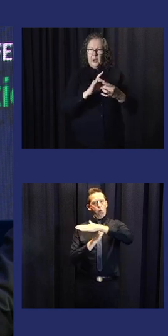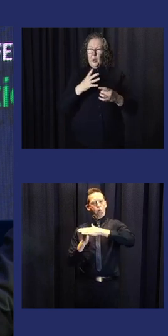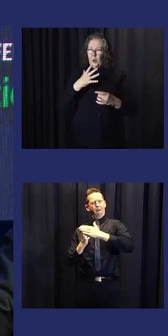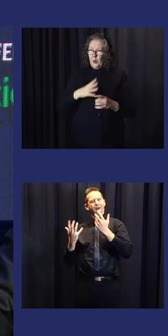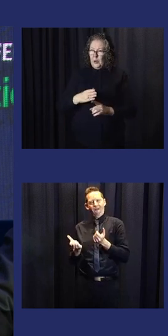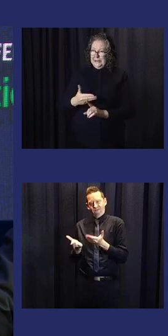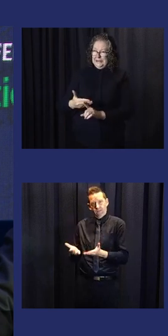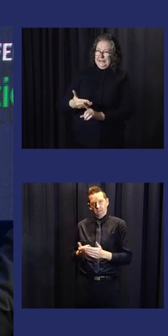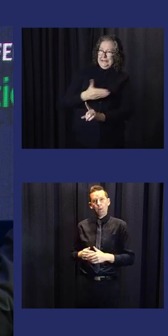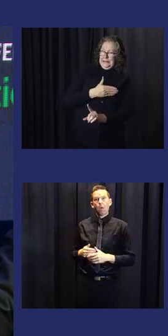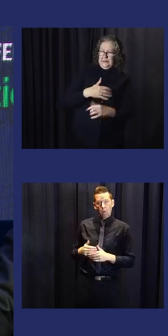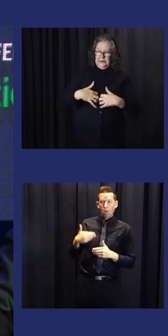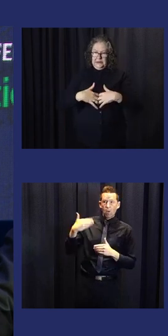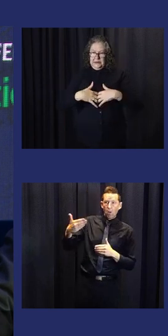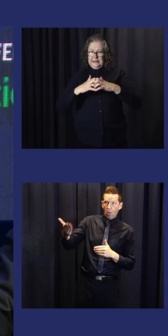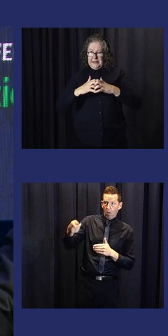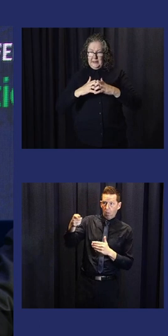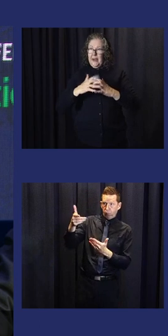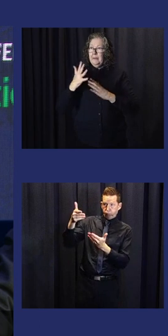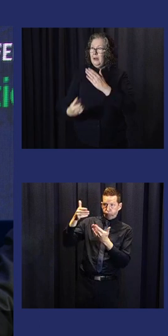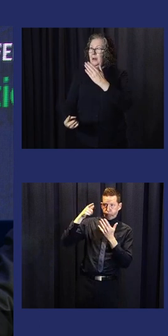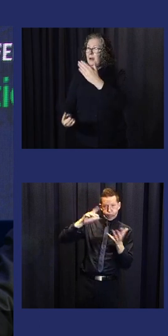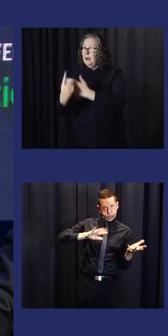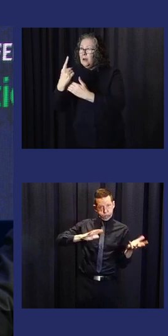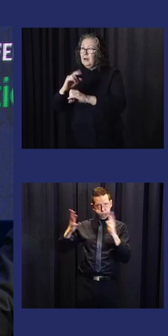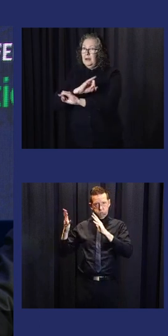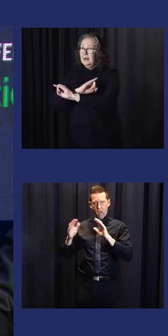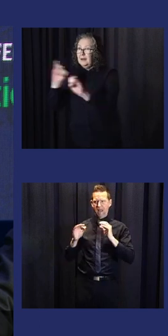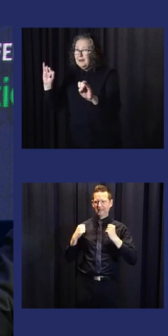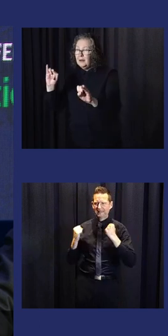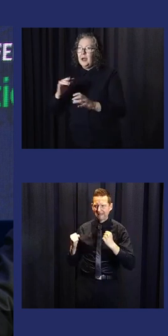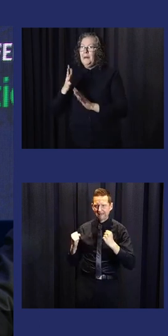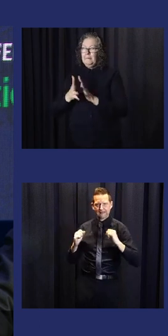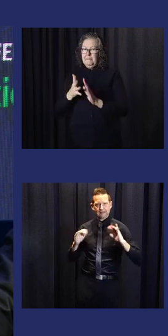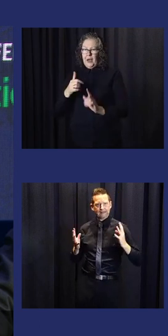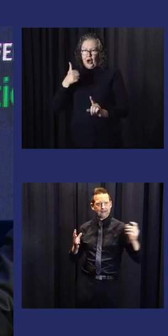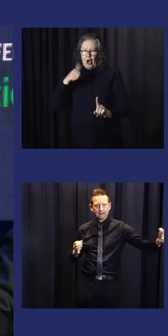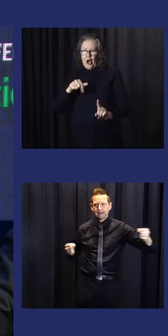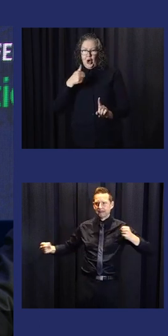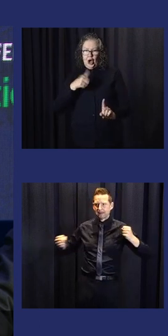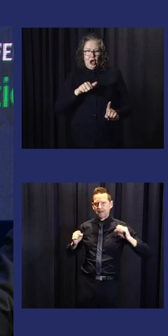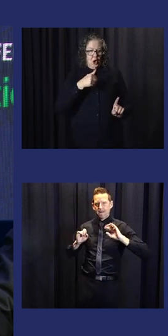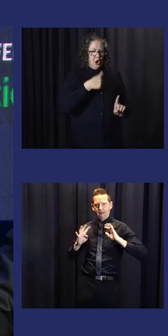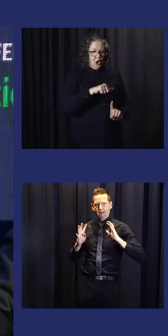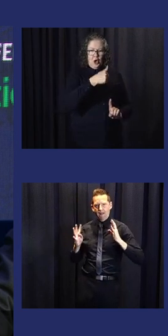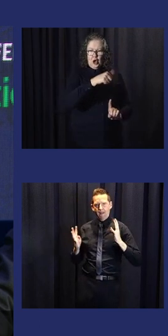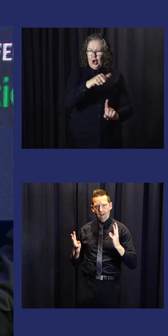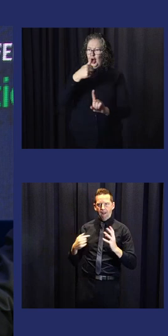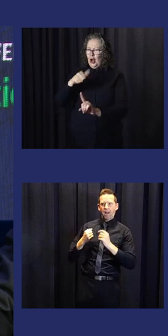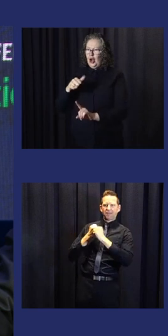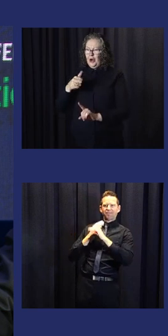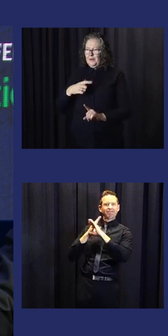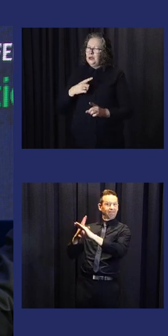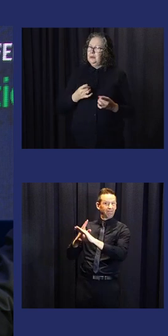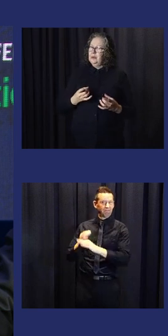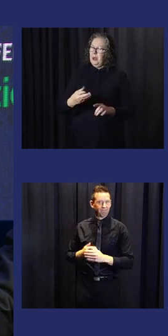when the disasters hit, there are many, many more sets of relationships that you can have around you. I mean, one of the things